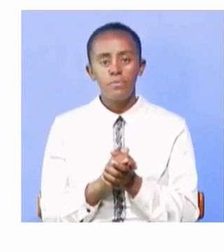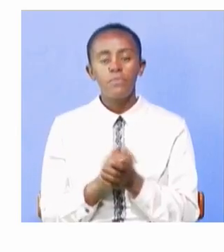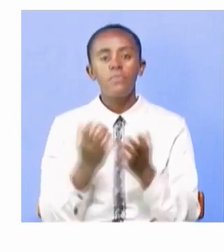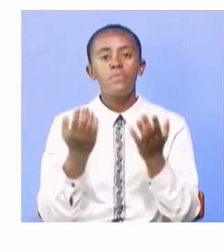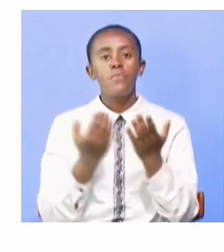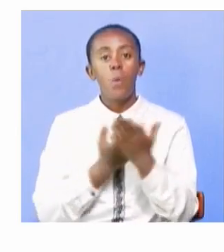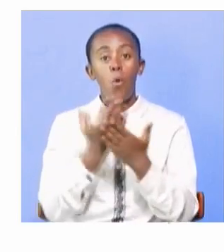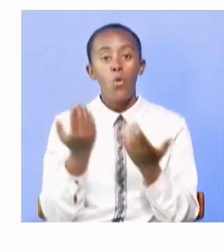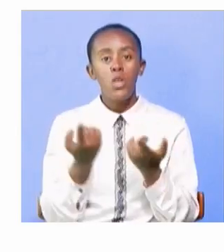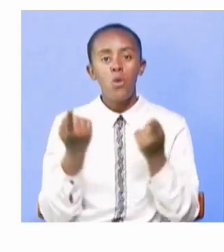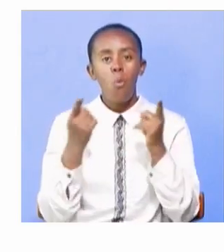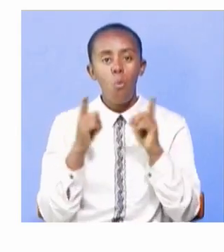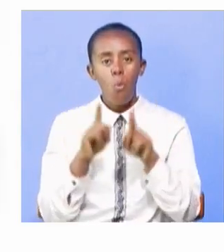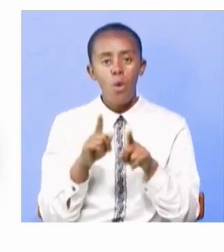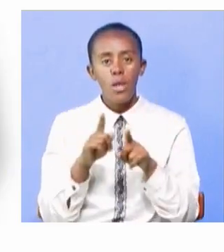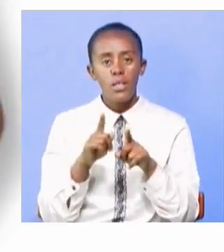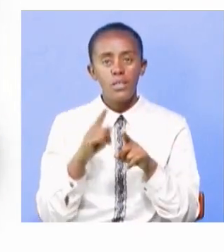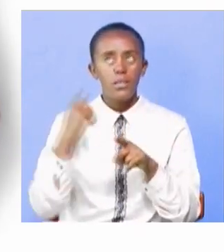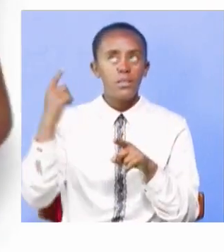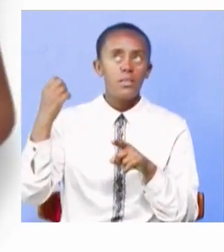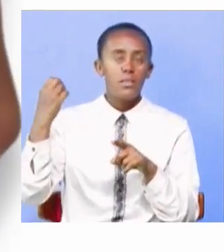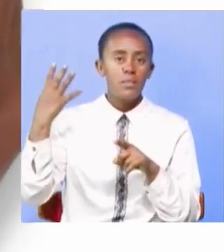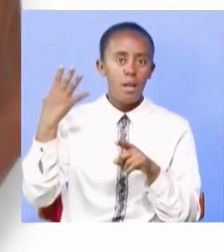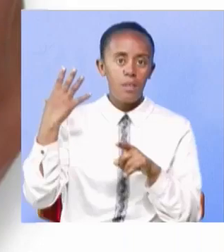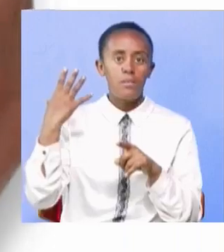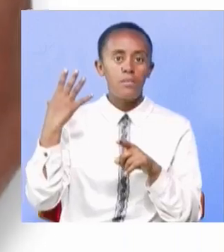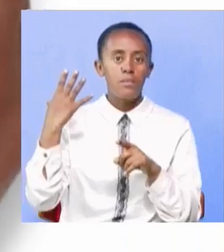when the sun